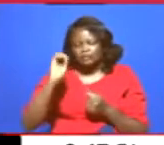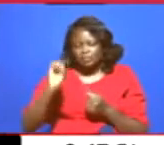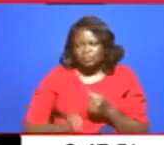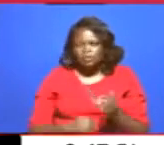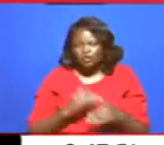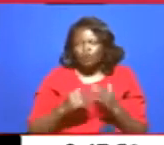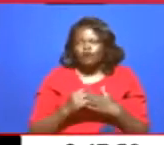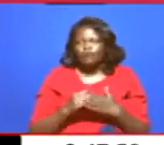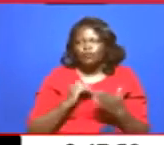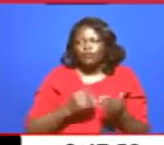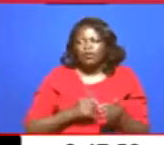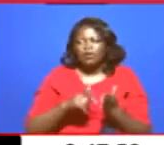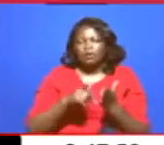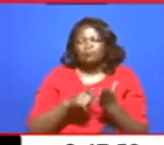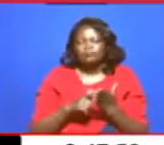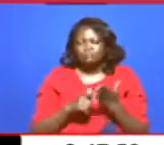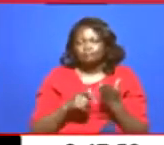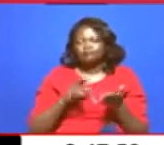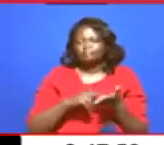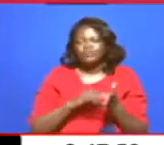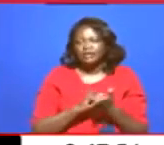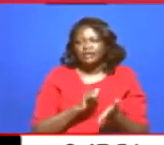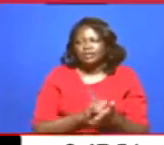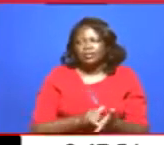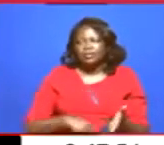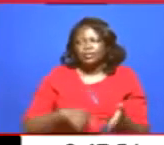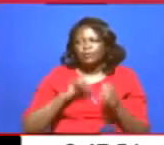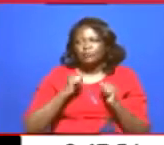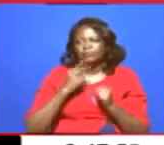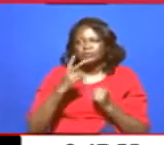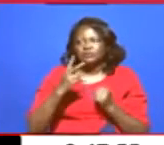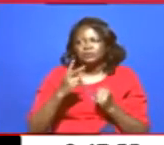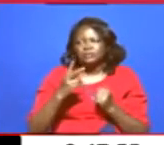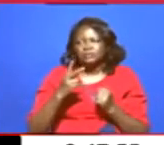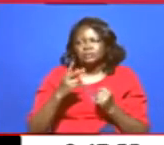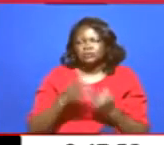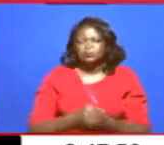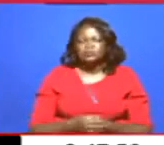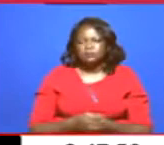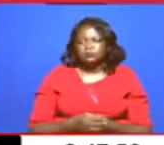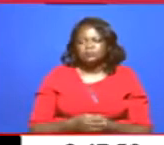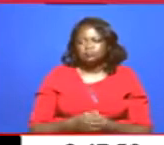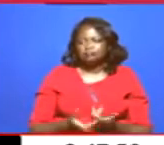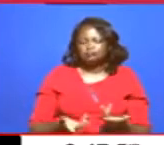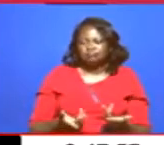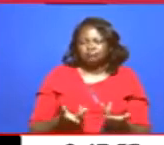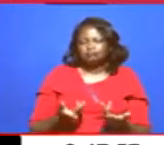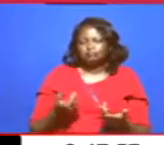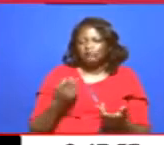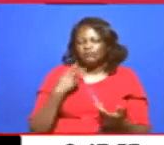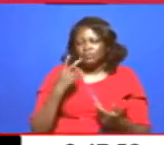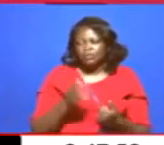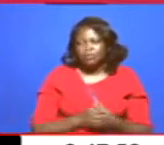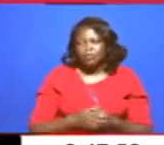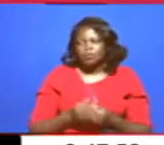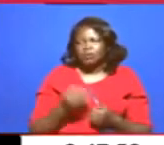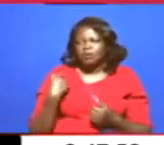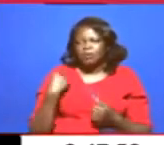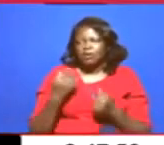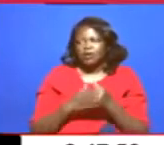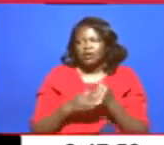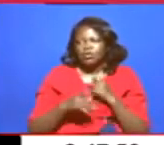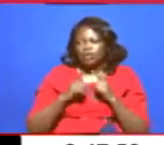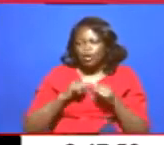our lending book, it meant we could see a strain. And if you look at IFRS 9, it speaks